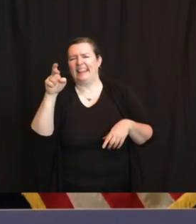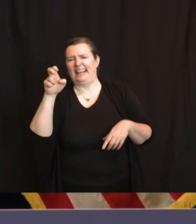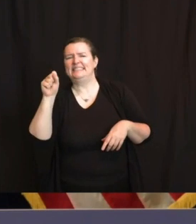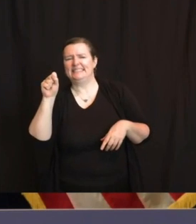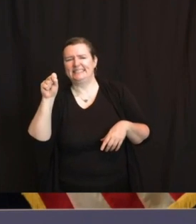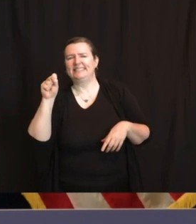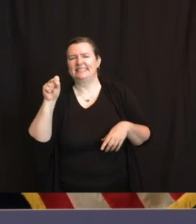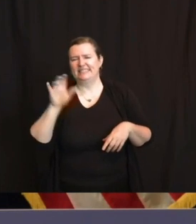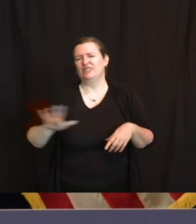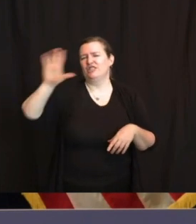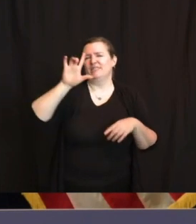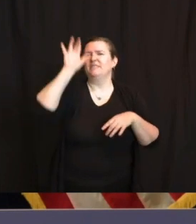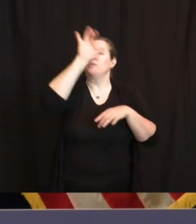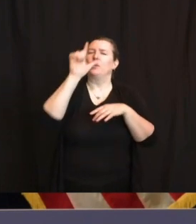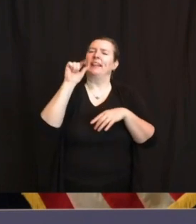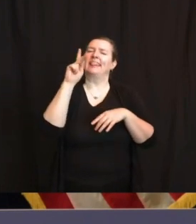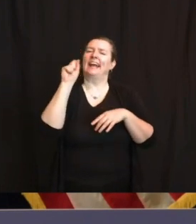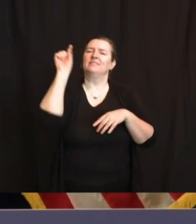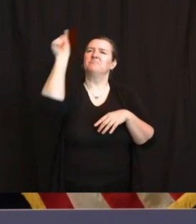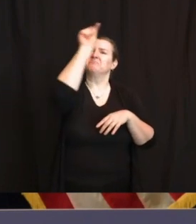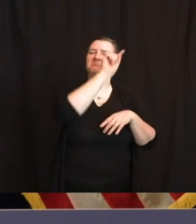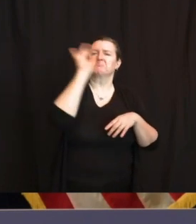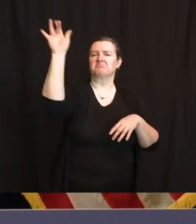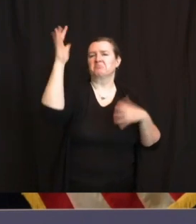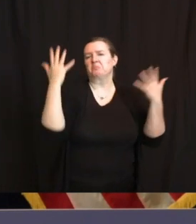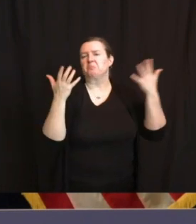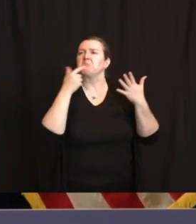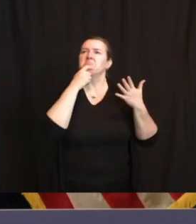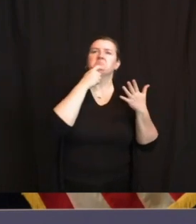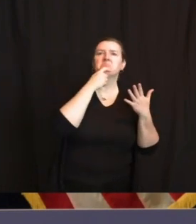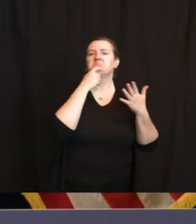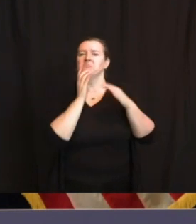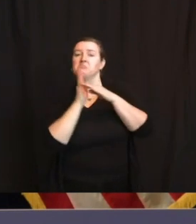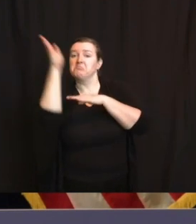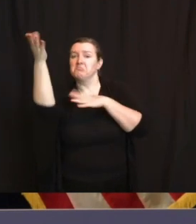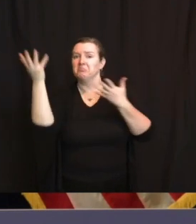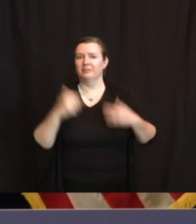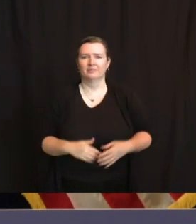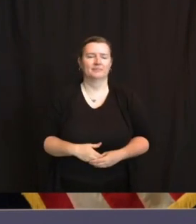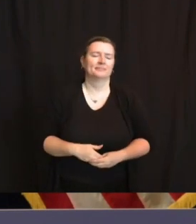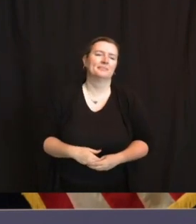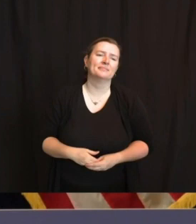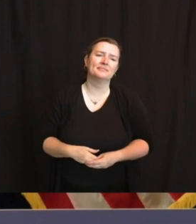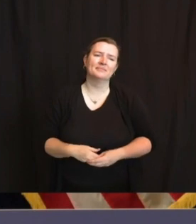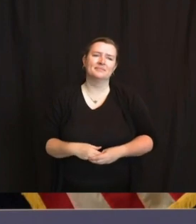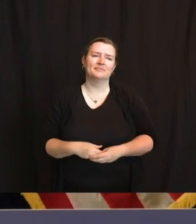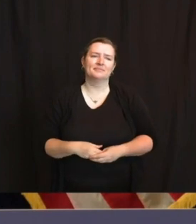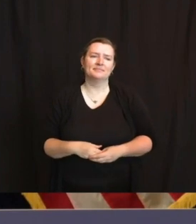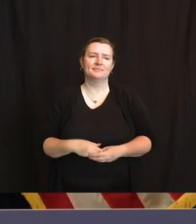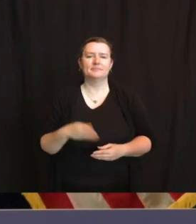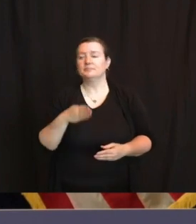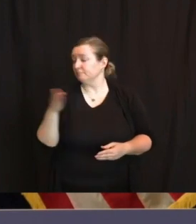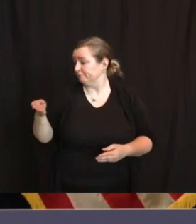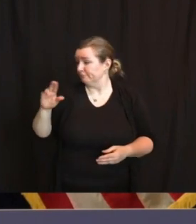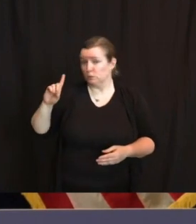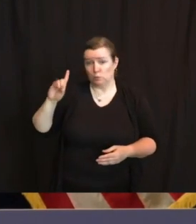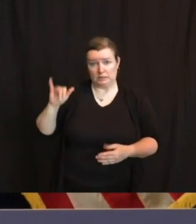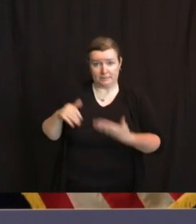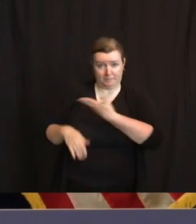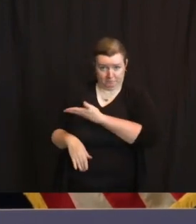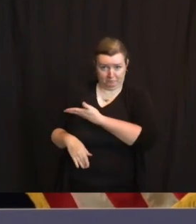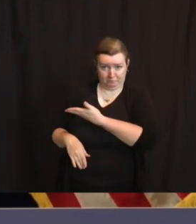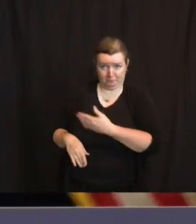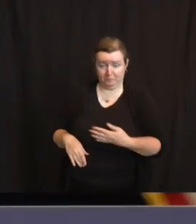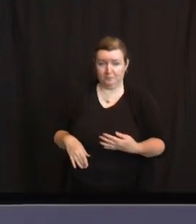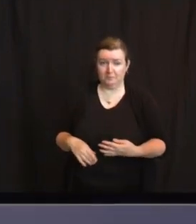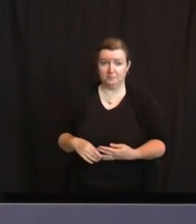you on the shore or the timing on lakes. Judy, over to you. Do you have a sense of how many have submitted their updated